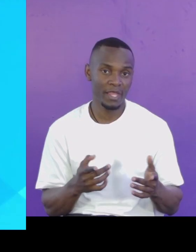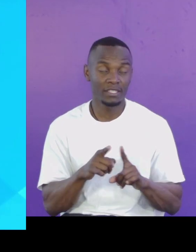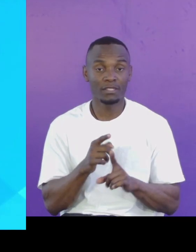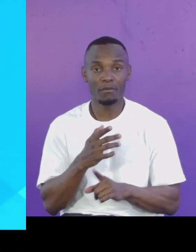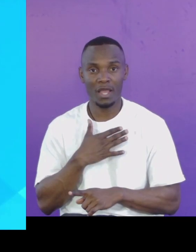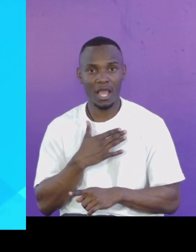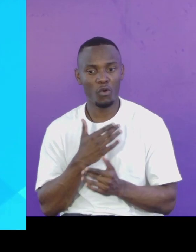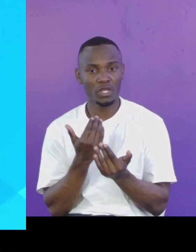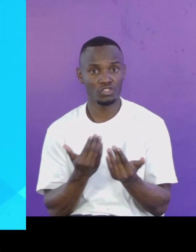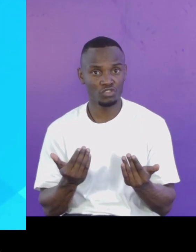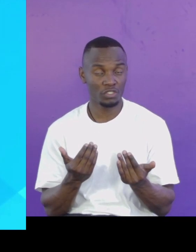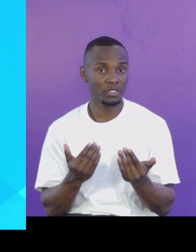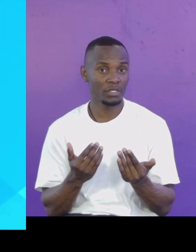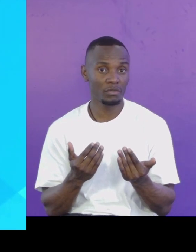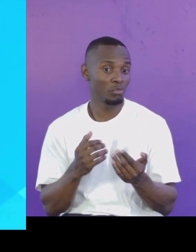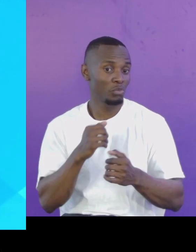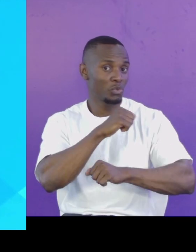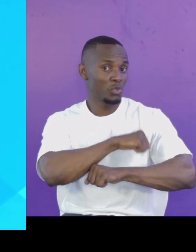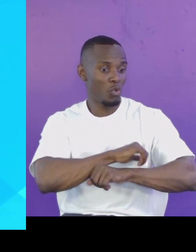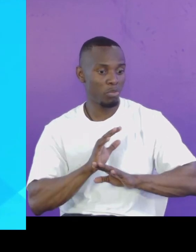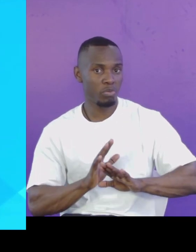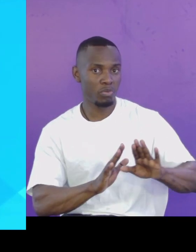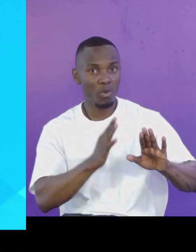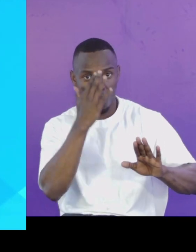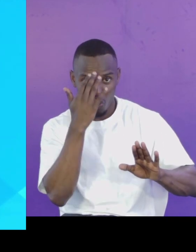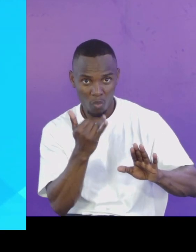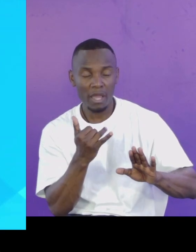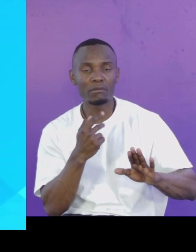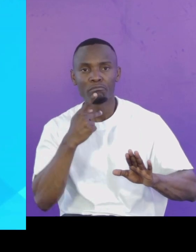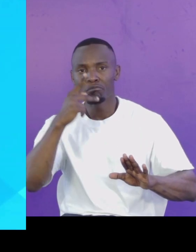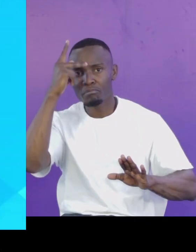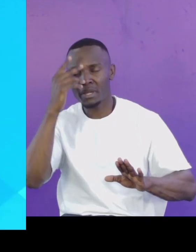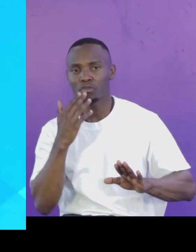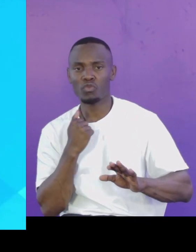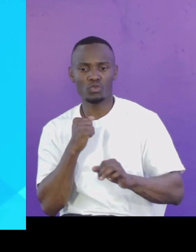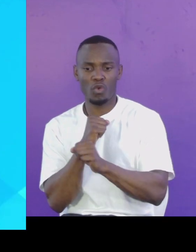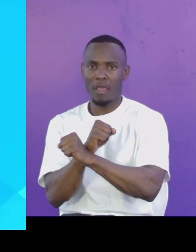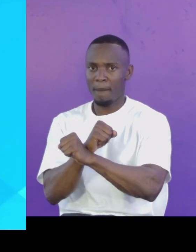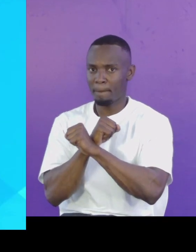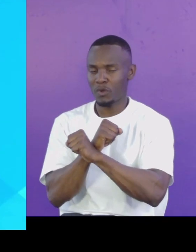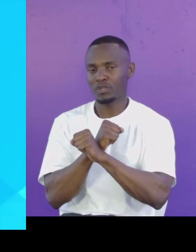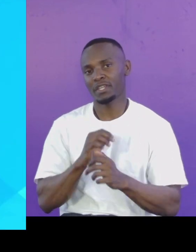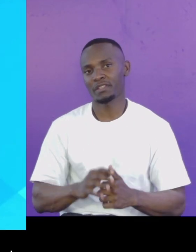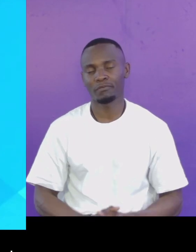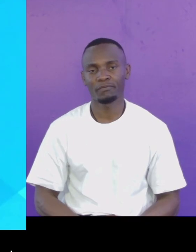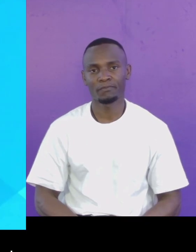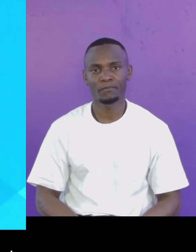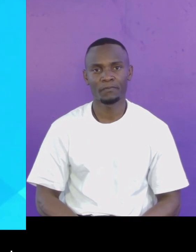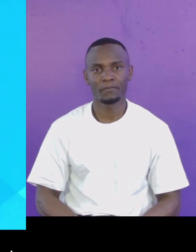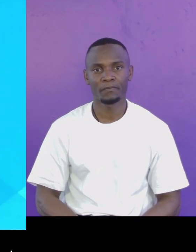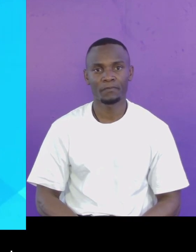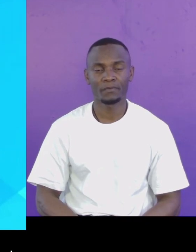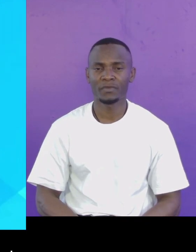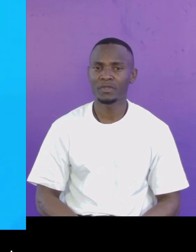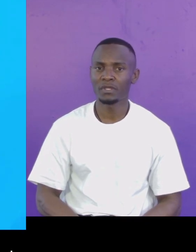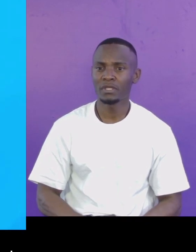children drop out from school because the parent want to just protect them. Yeah. Yeah. At some